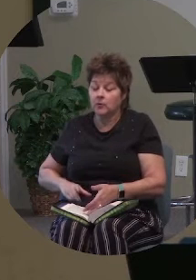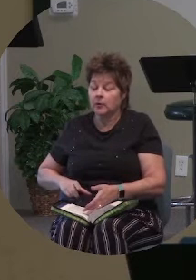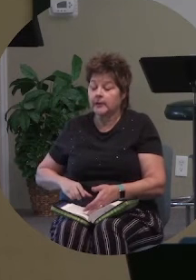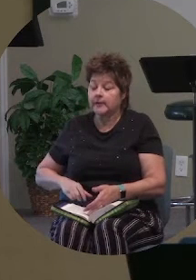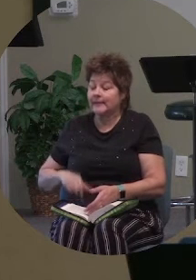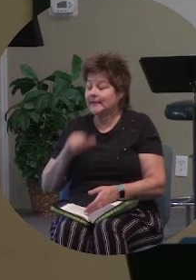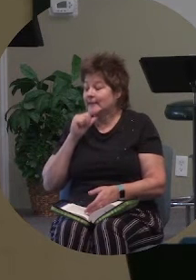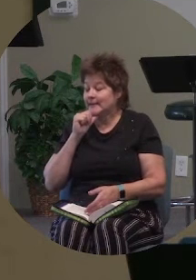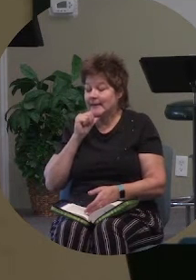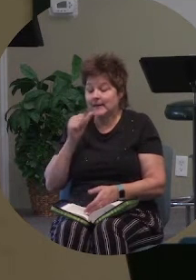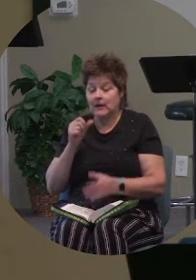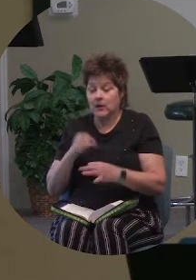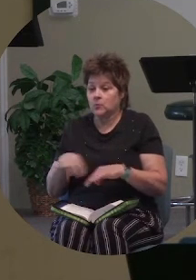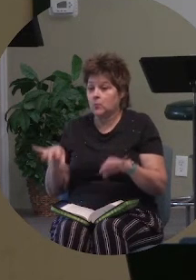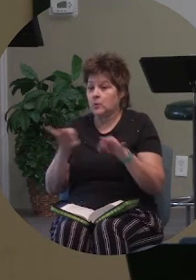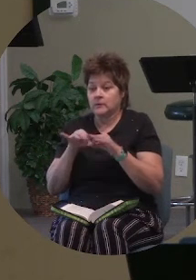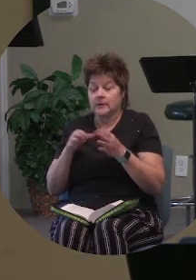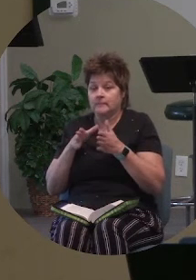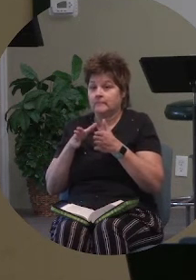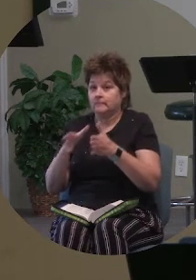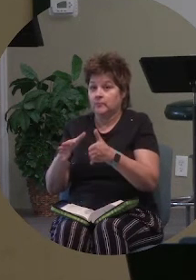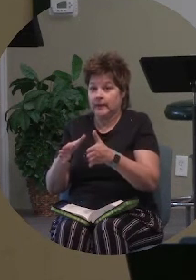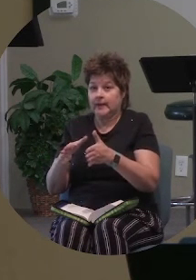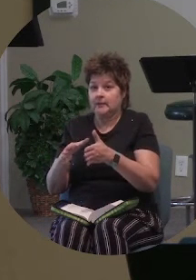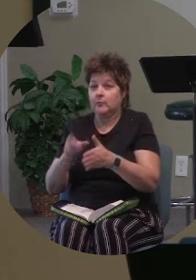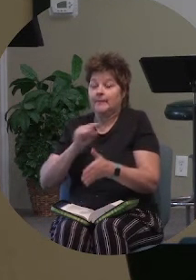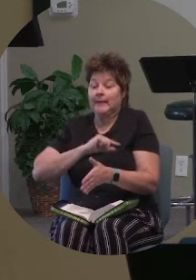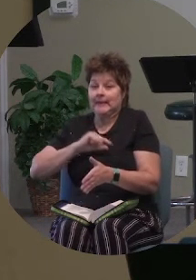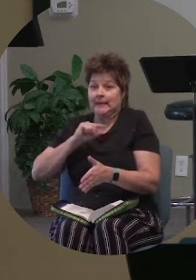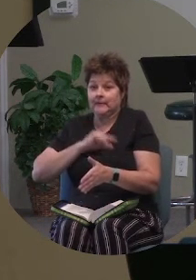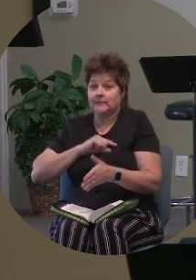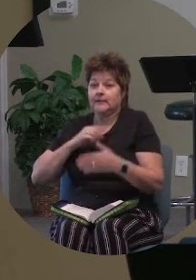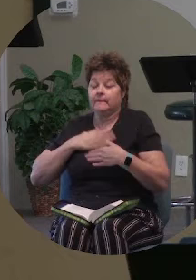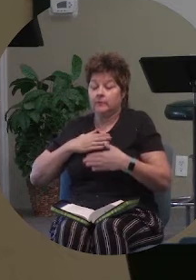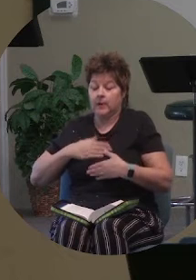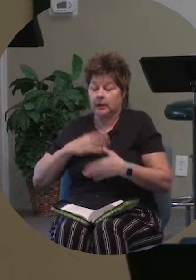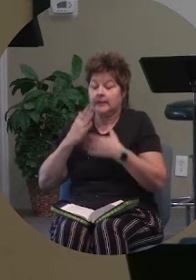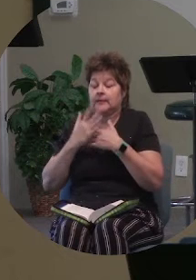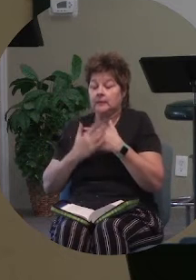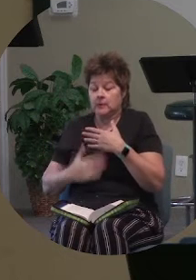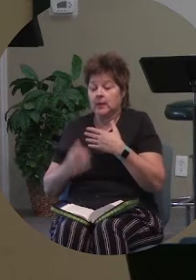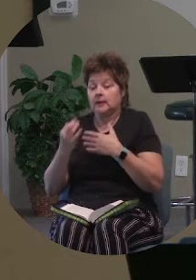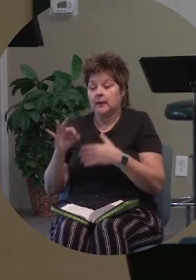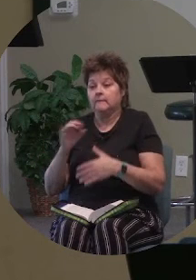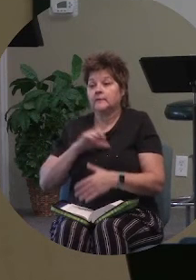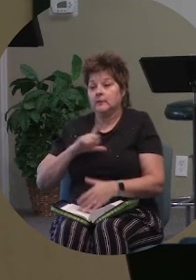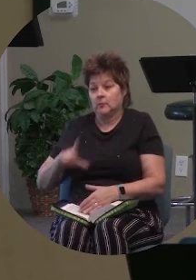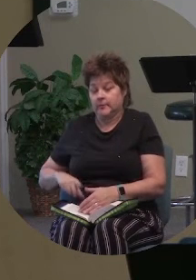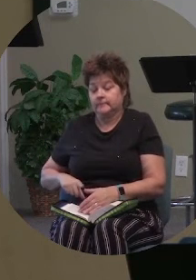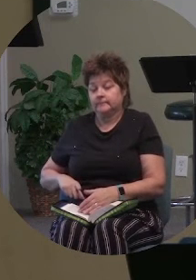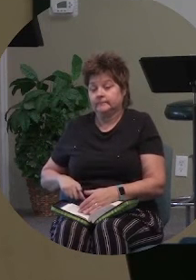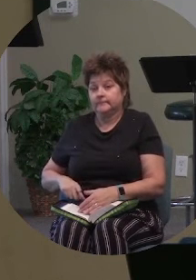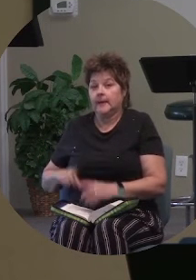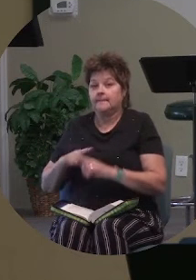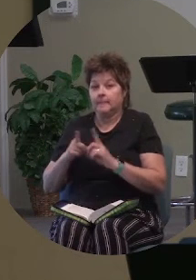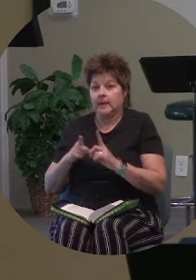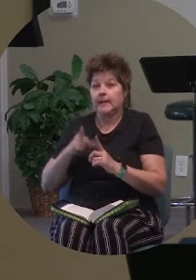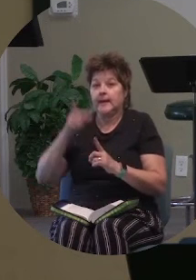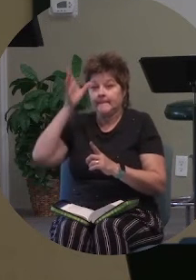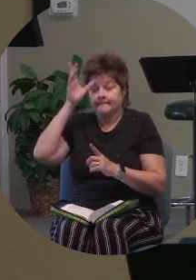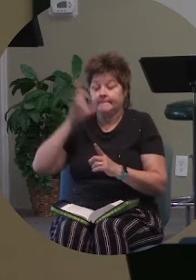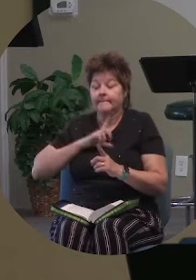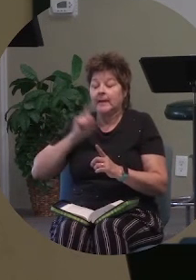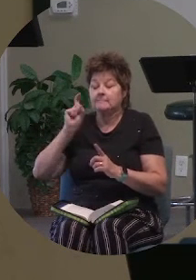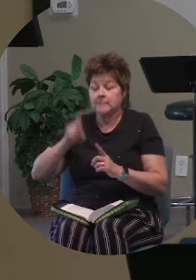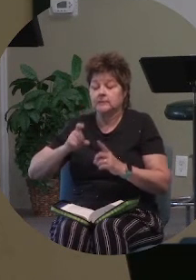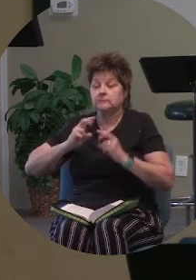an unworthy manner shall be guilty of the body and the blood of the Lord. But a man must examine